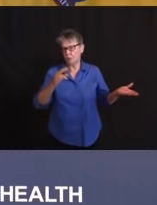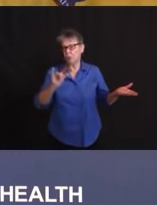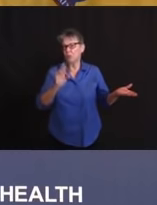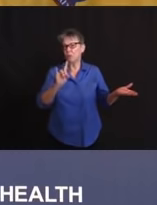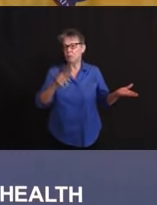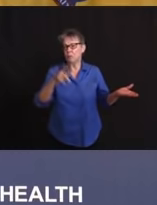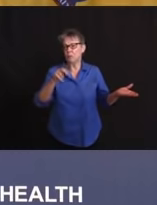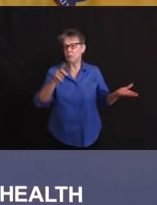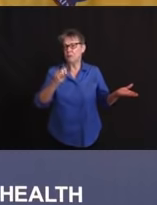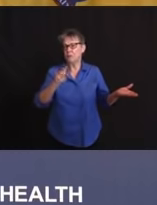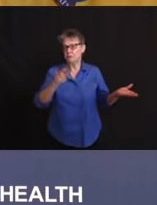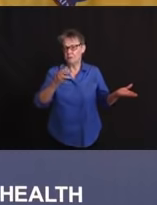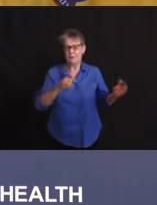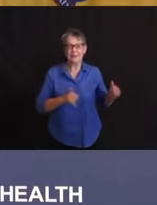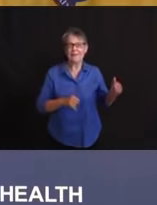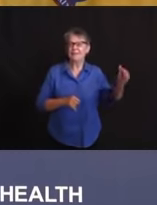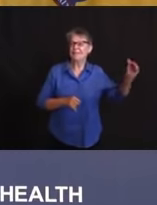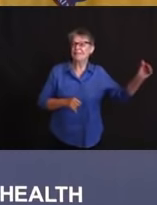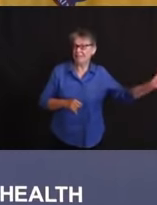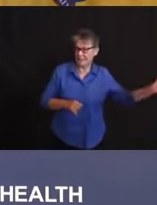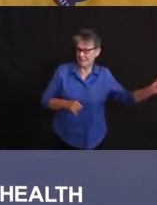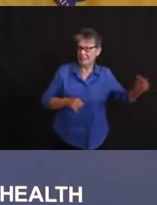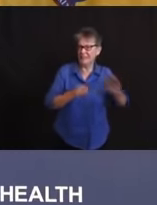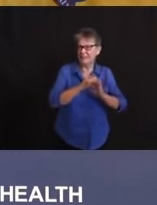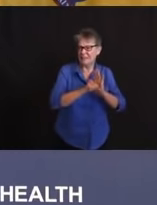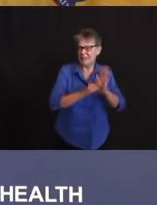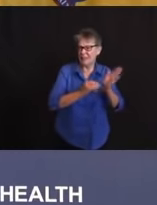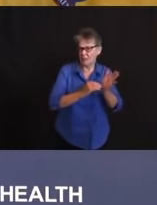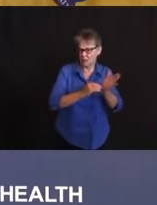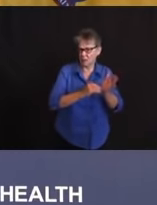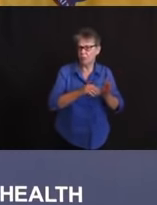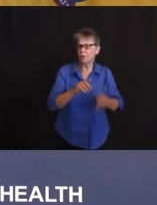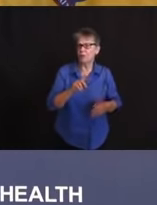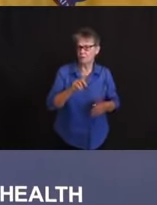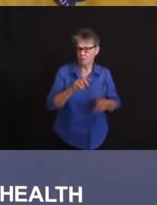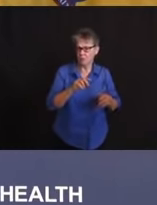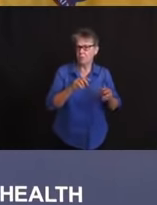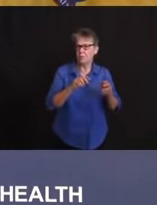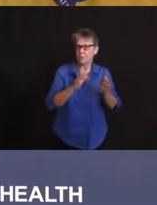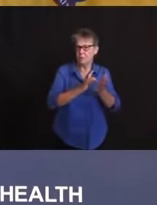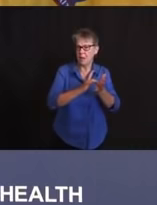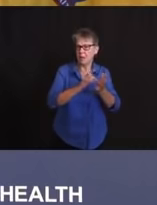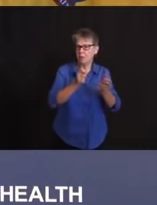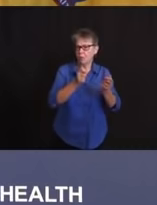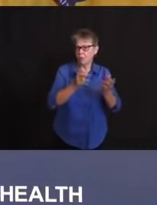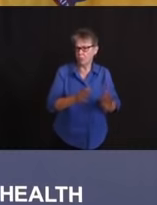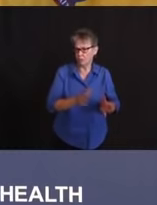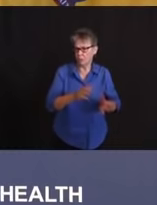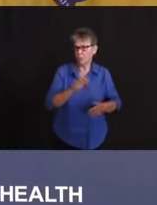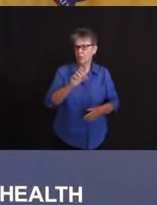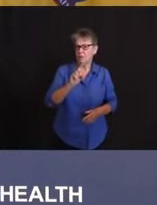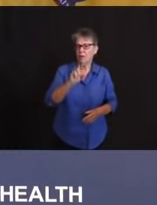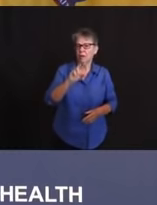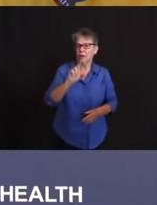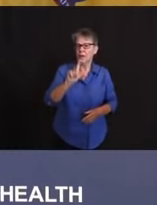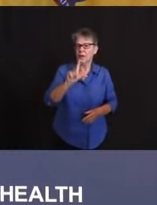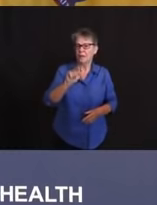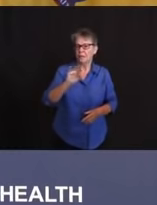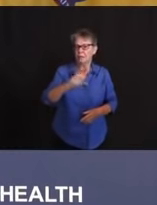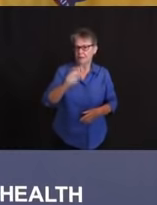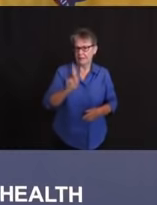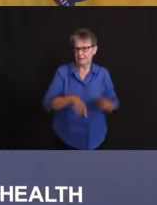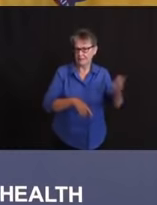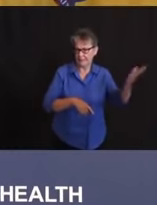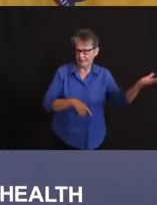the Department of Health's Disease Service Medical Director, Dr. Ed Lifshitz, another familiar face. Thank you both.